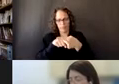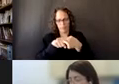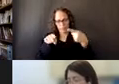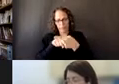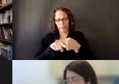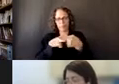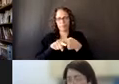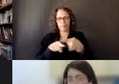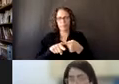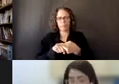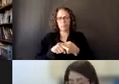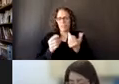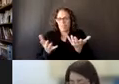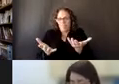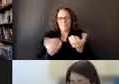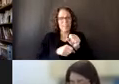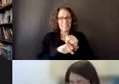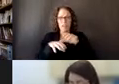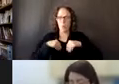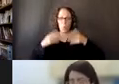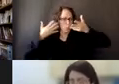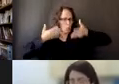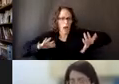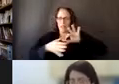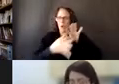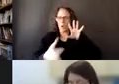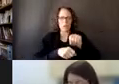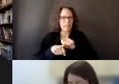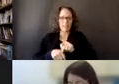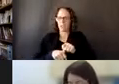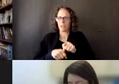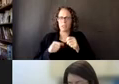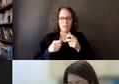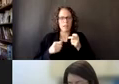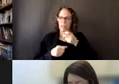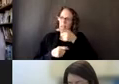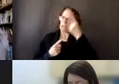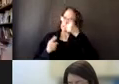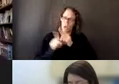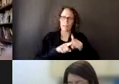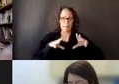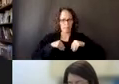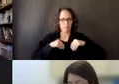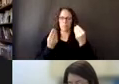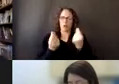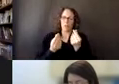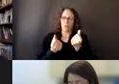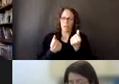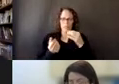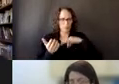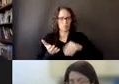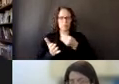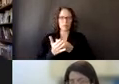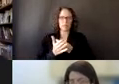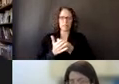really didn't want to free people that they claimed as slaves because they were very profitable and they